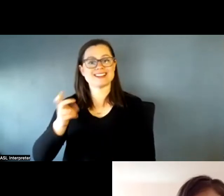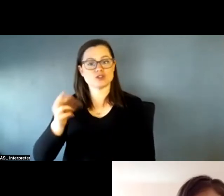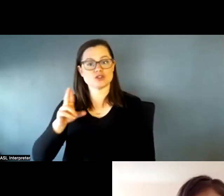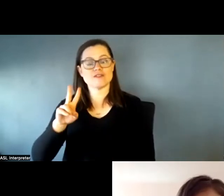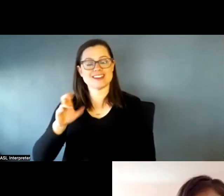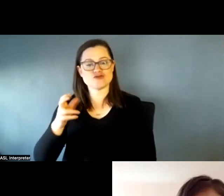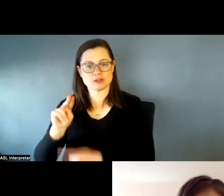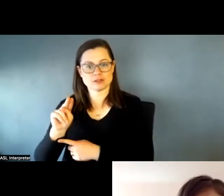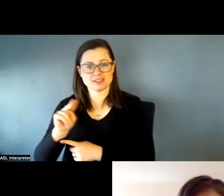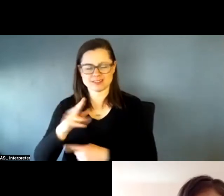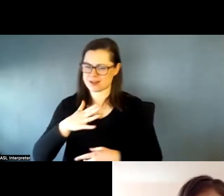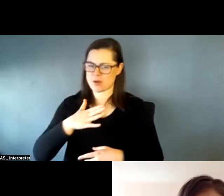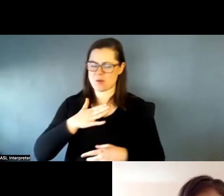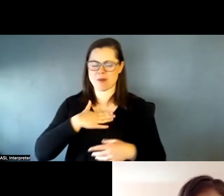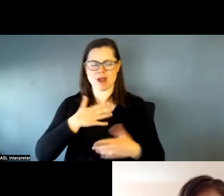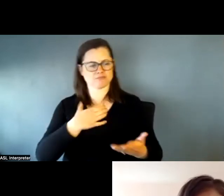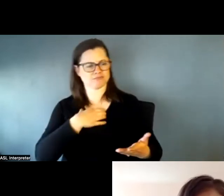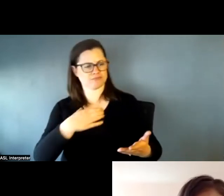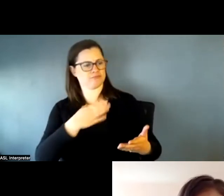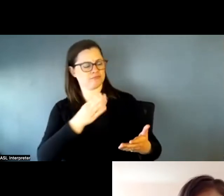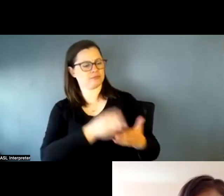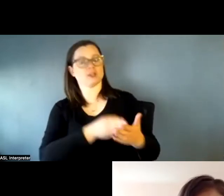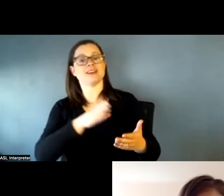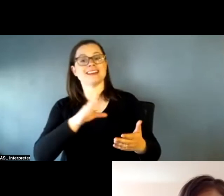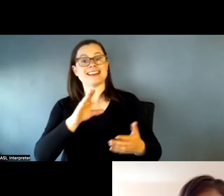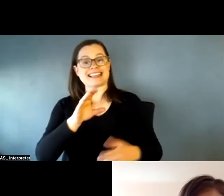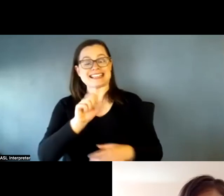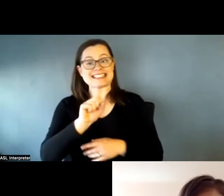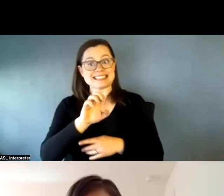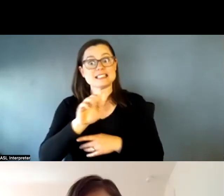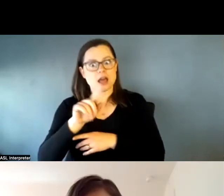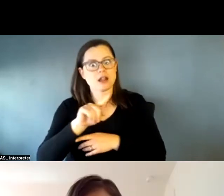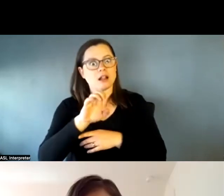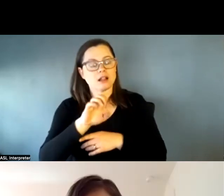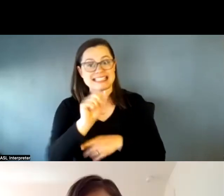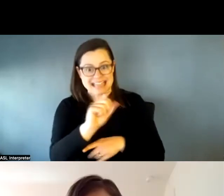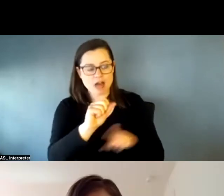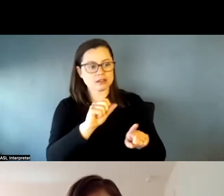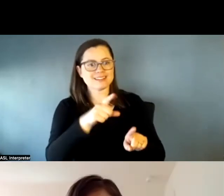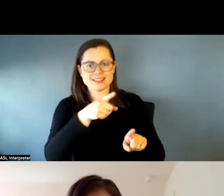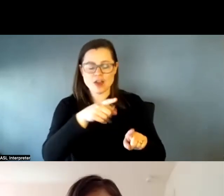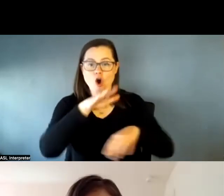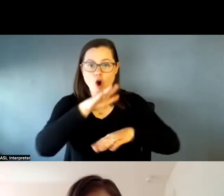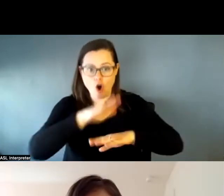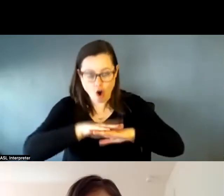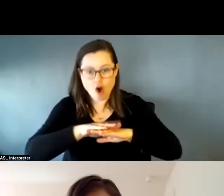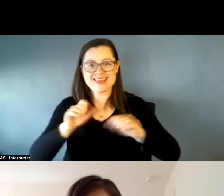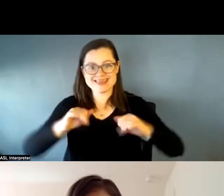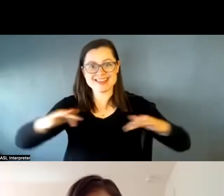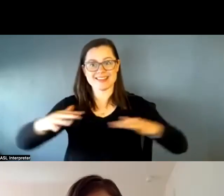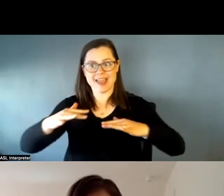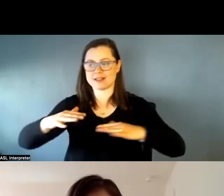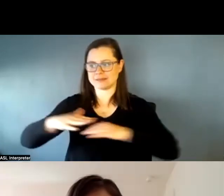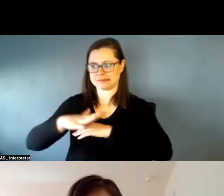is, well, Seattle is on the Duwamish land. So it's not like we could say, hey, we'd like to have a reservation and